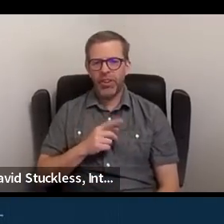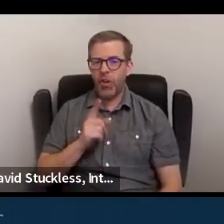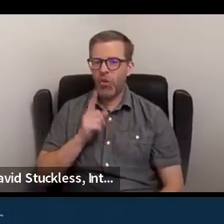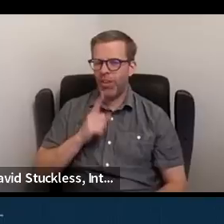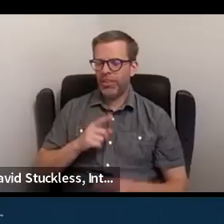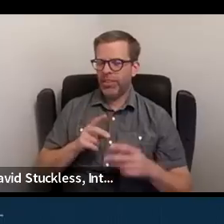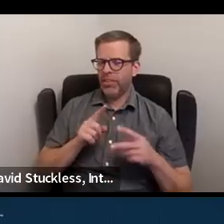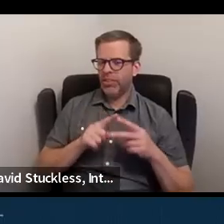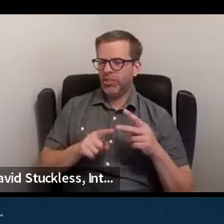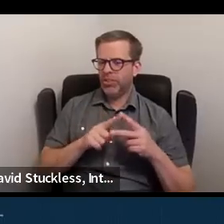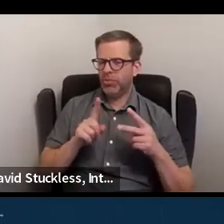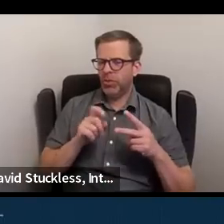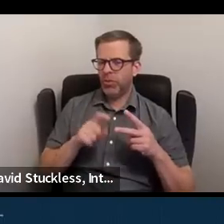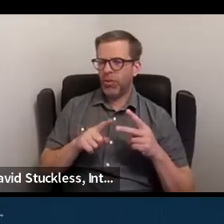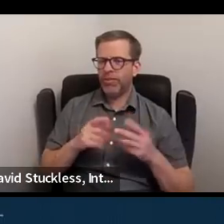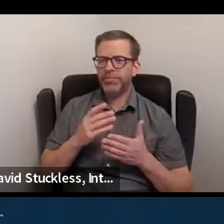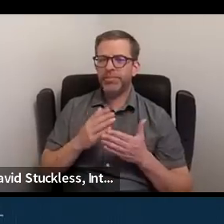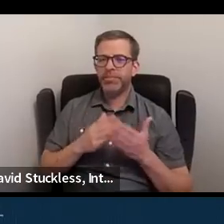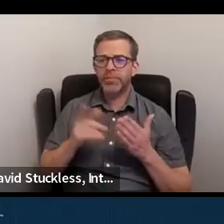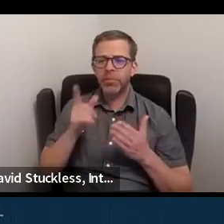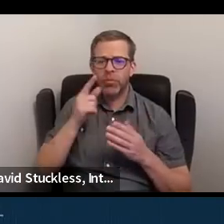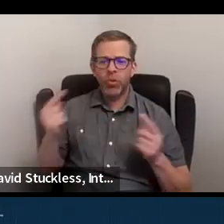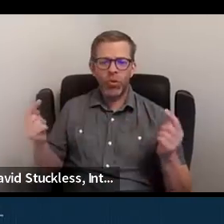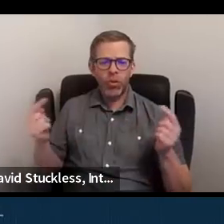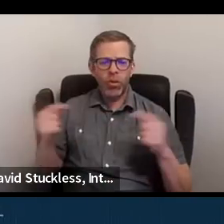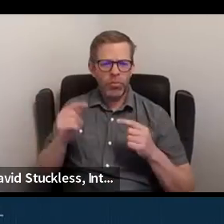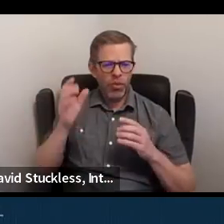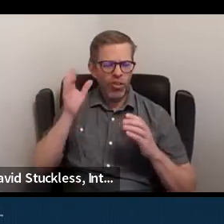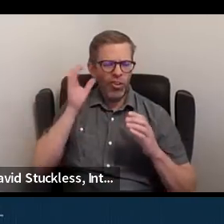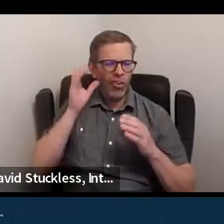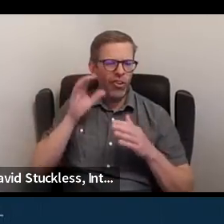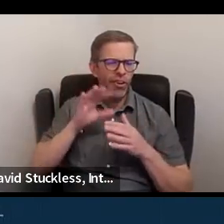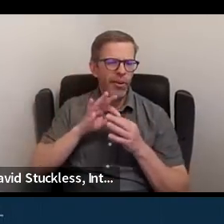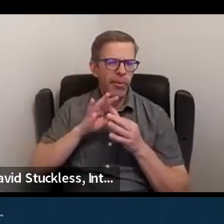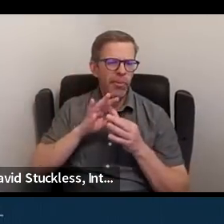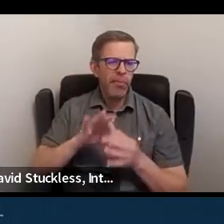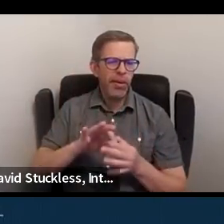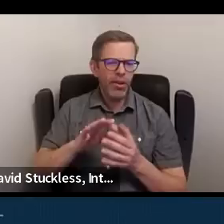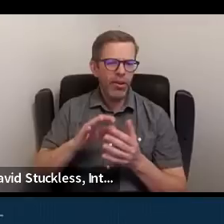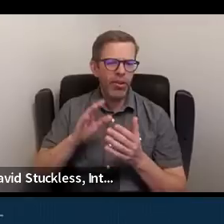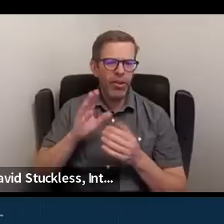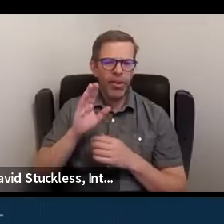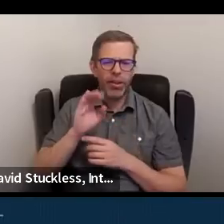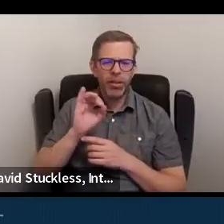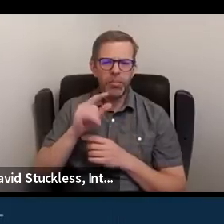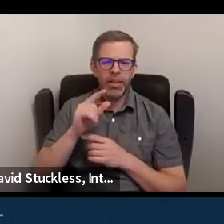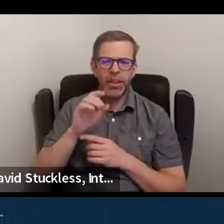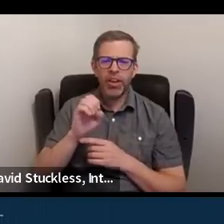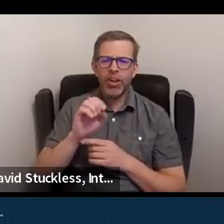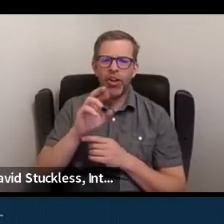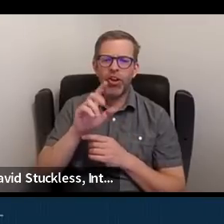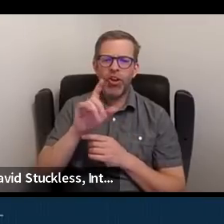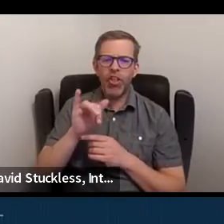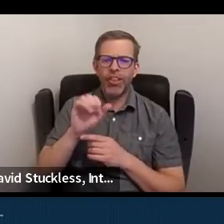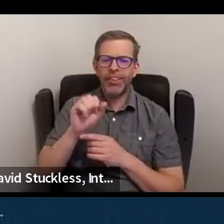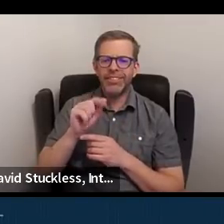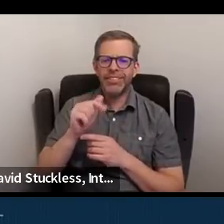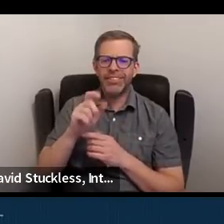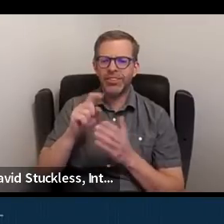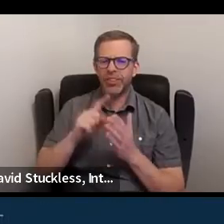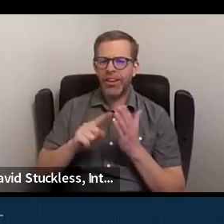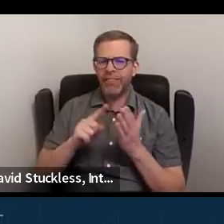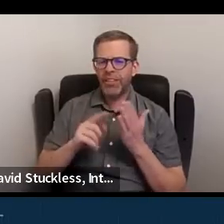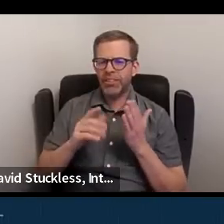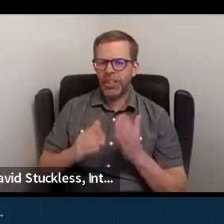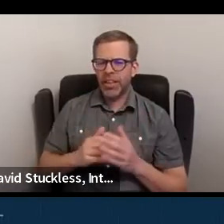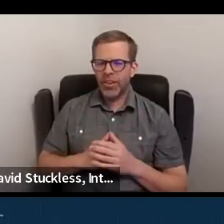Is some of our attendees have heard about being an early stage investigator.